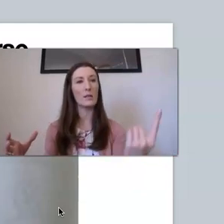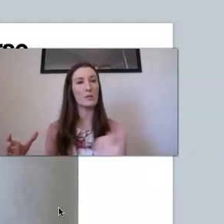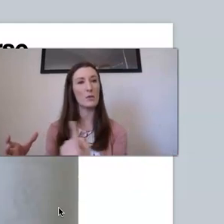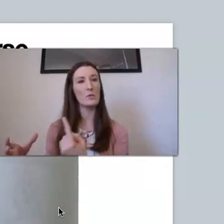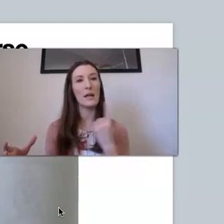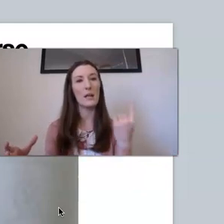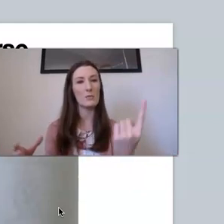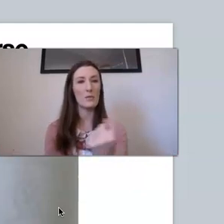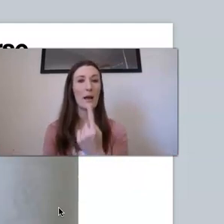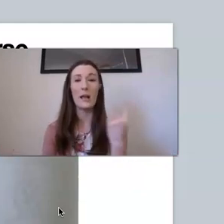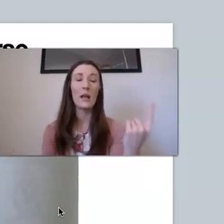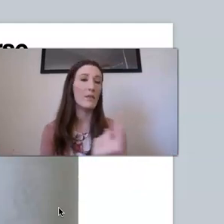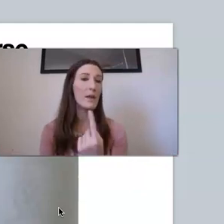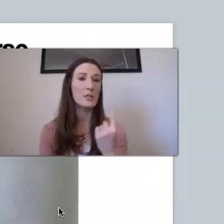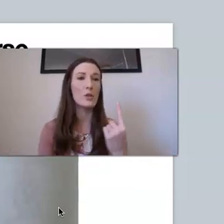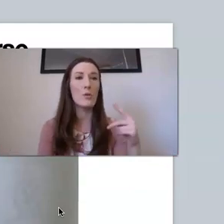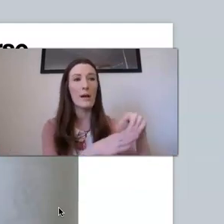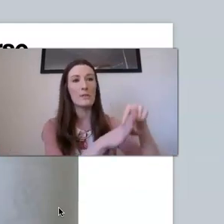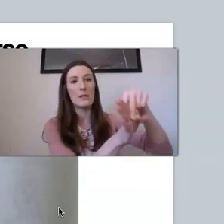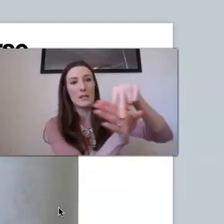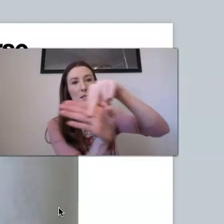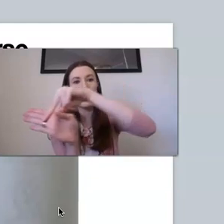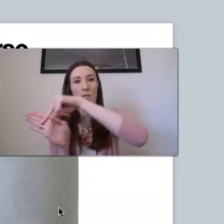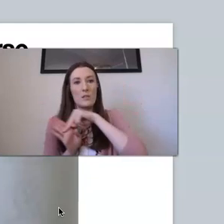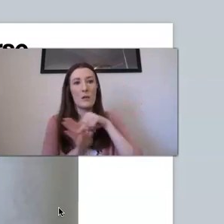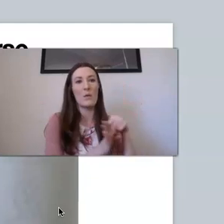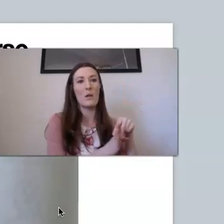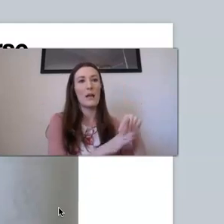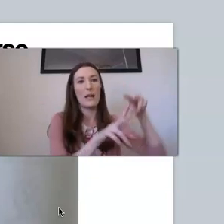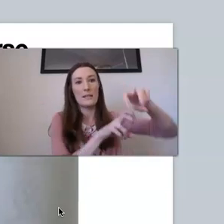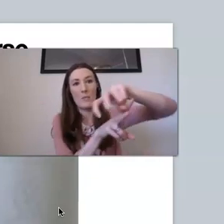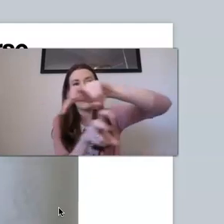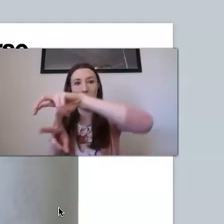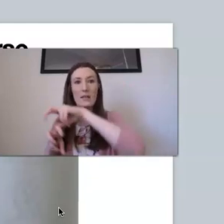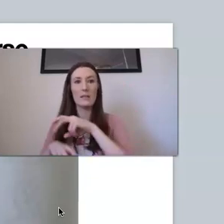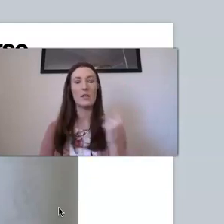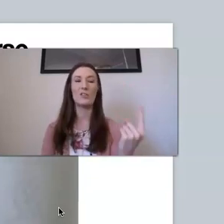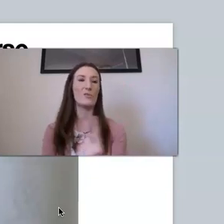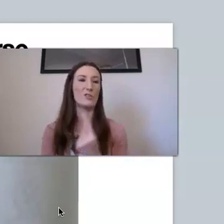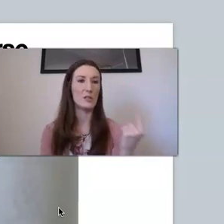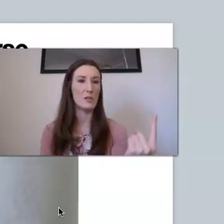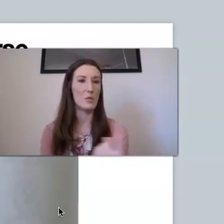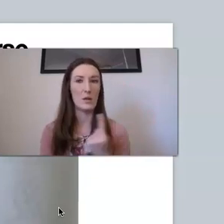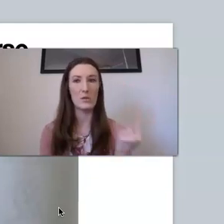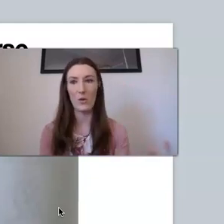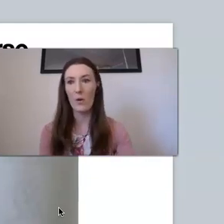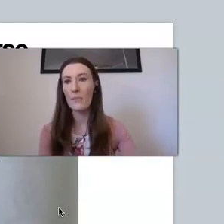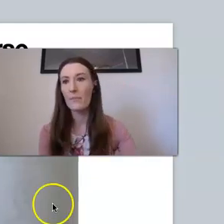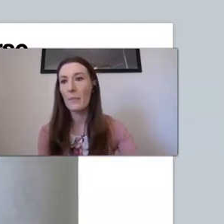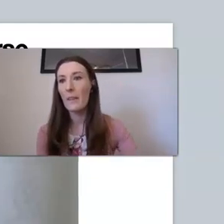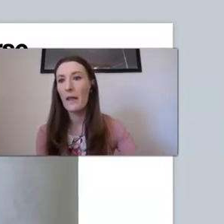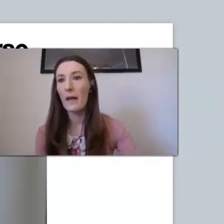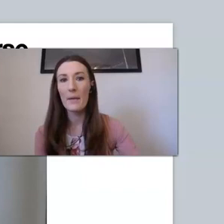just going in circles, getting used to riding, that's, you don't have to, this is hard to do, okay? Same with this. So you would just do in a